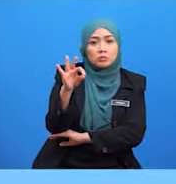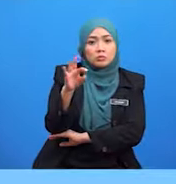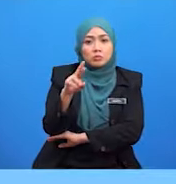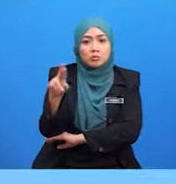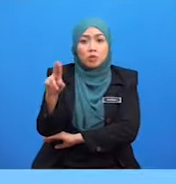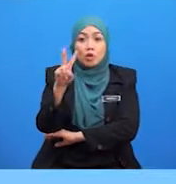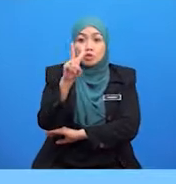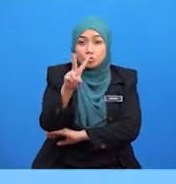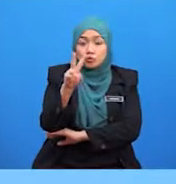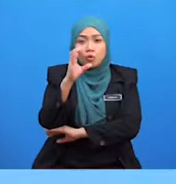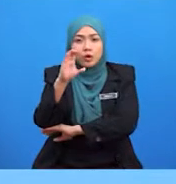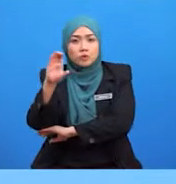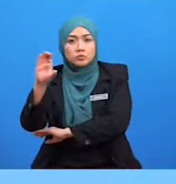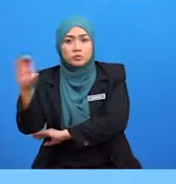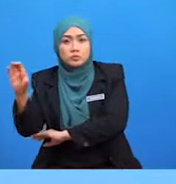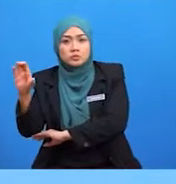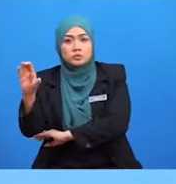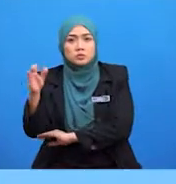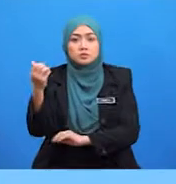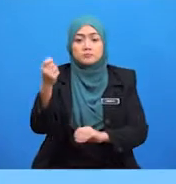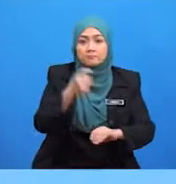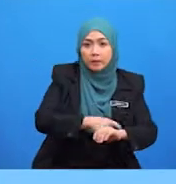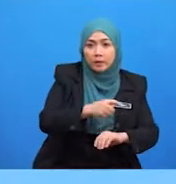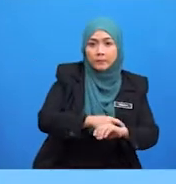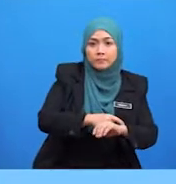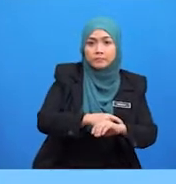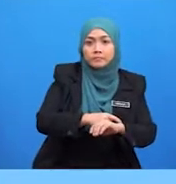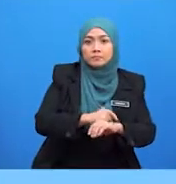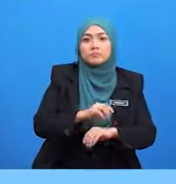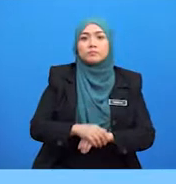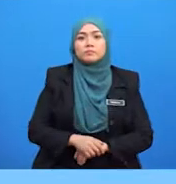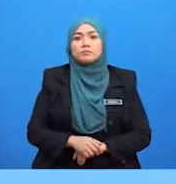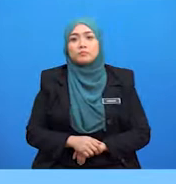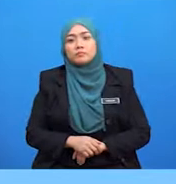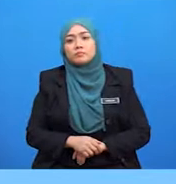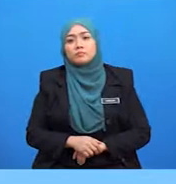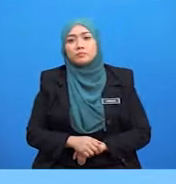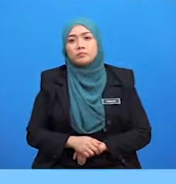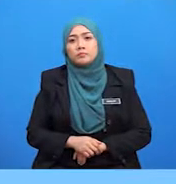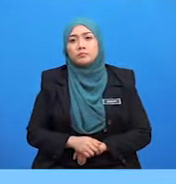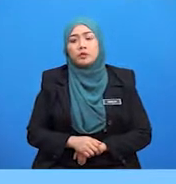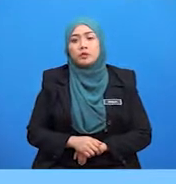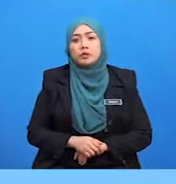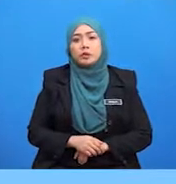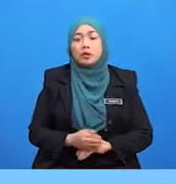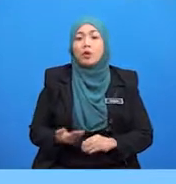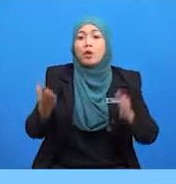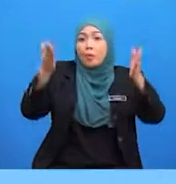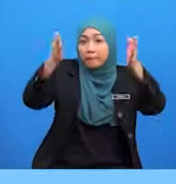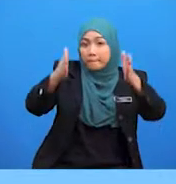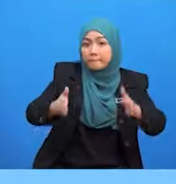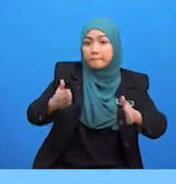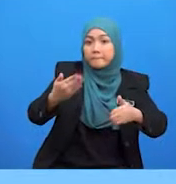19,200 tons of steel, and every day, over 85,000 passengers use this railway